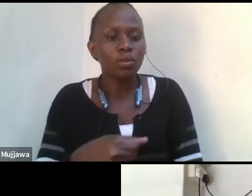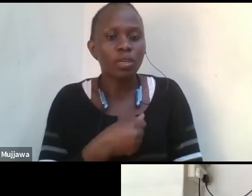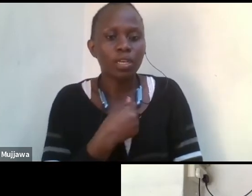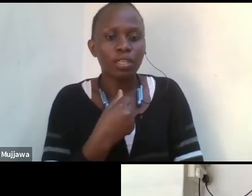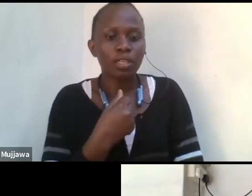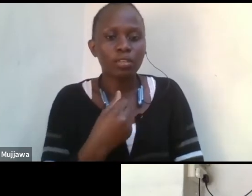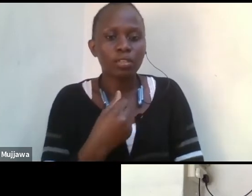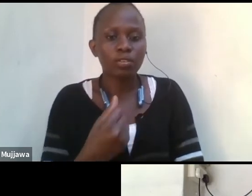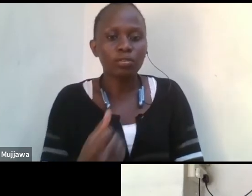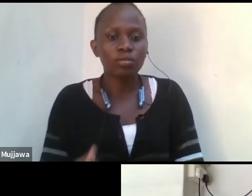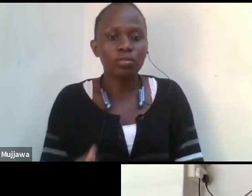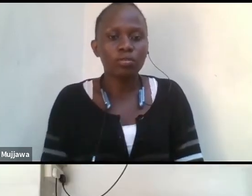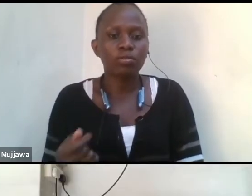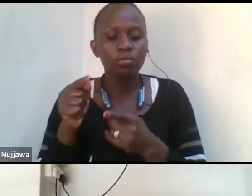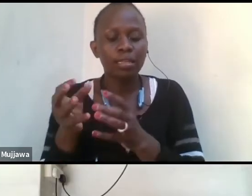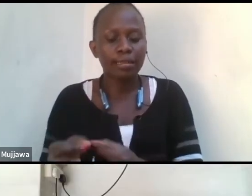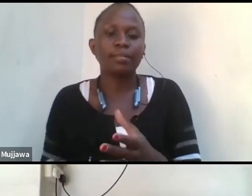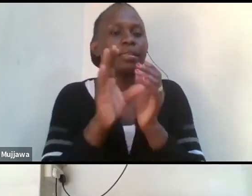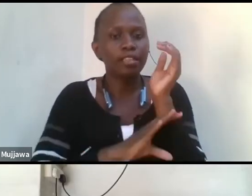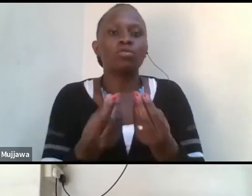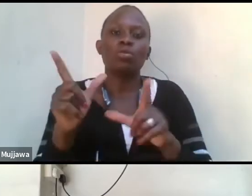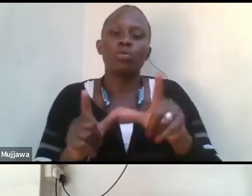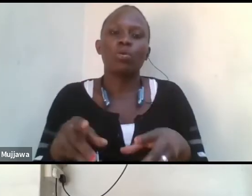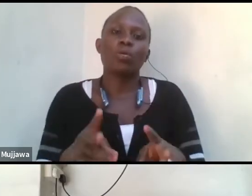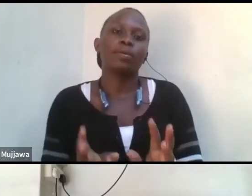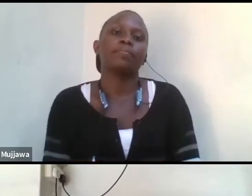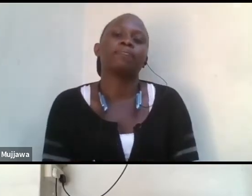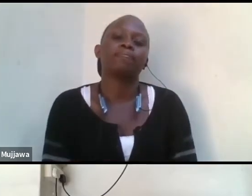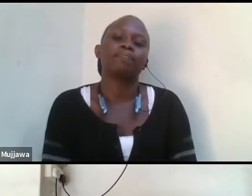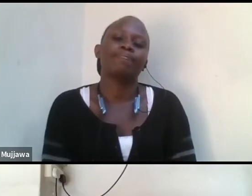locally. I'll stop there for now.